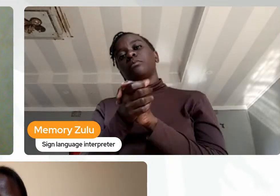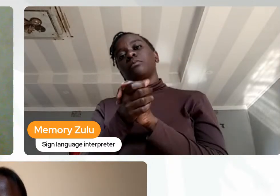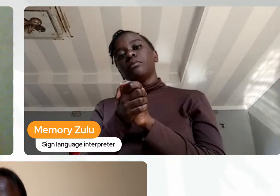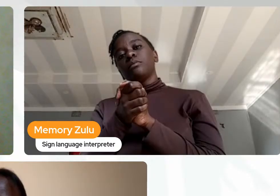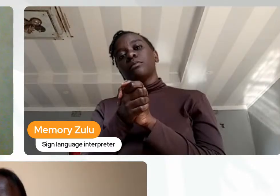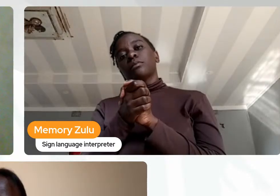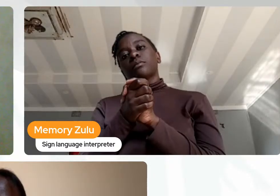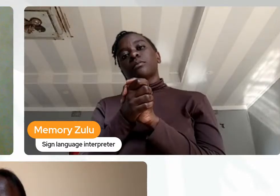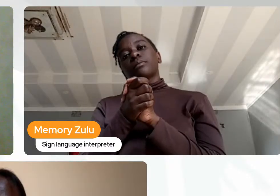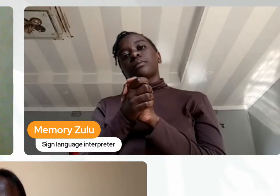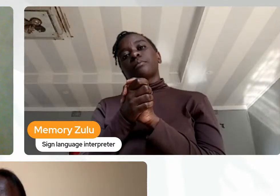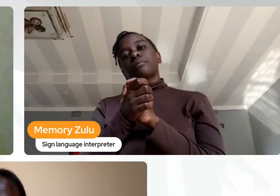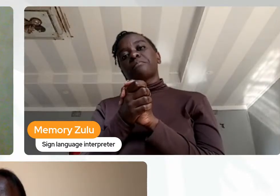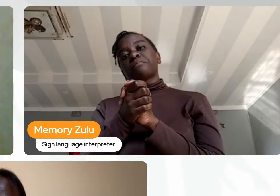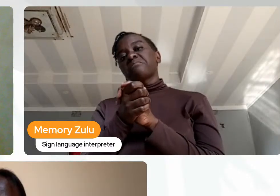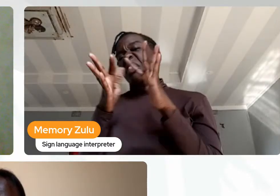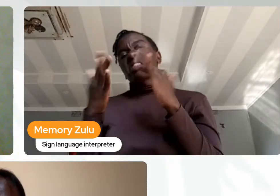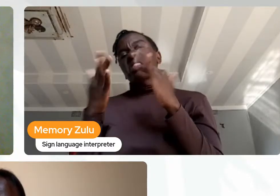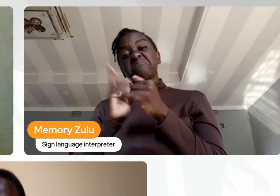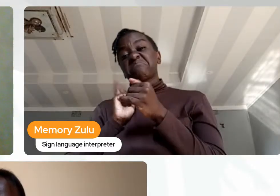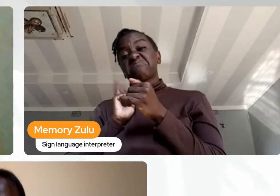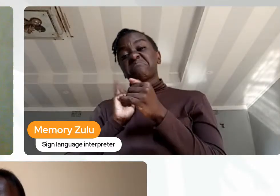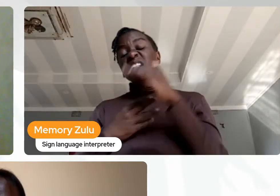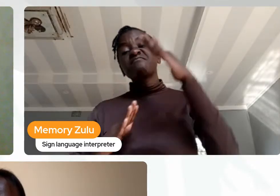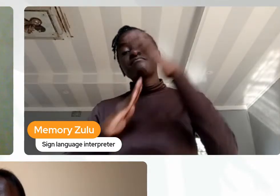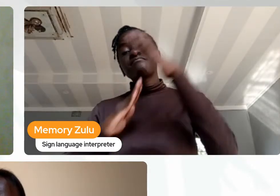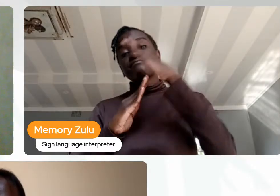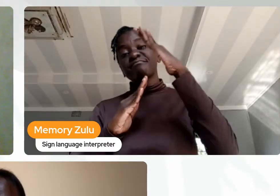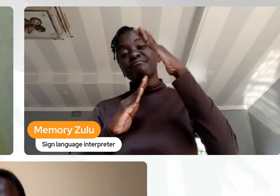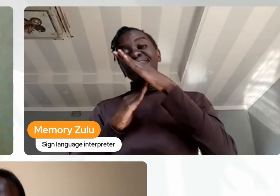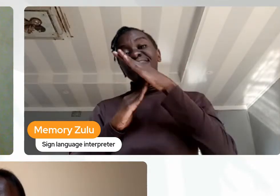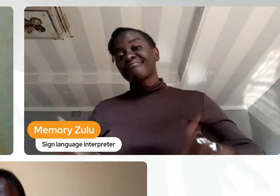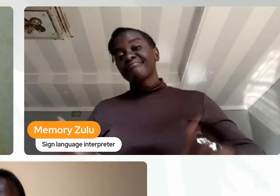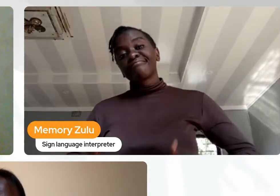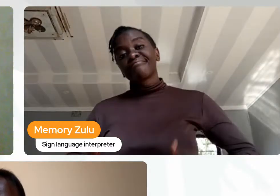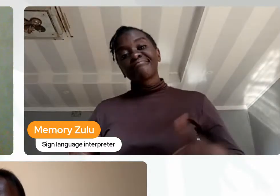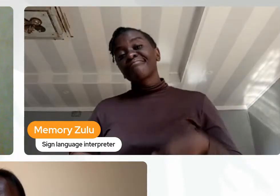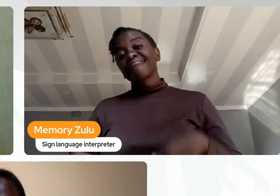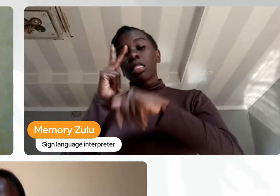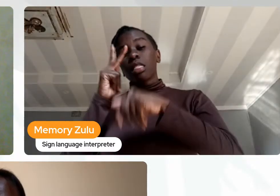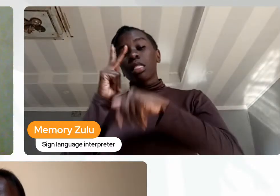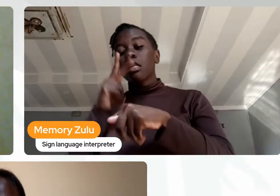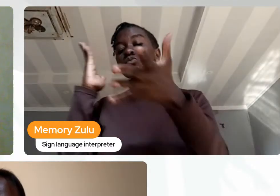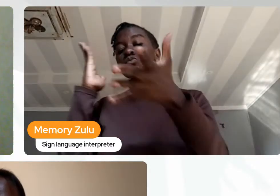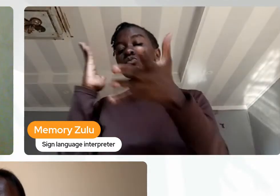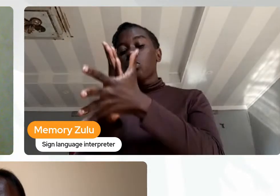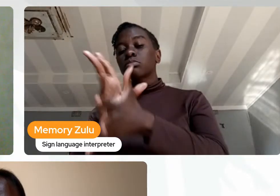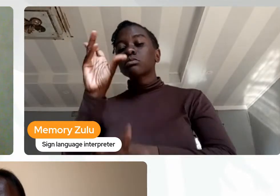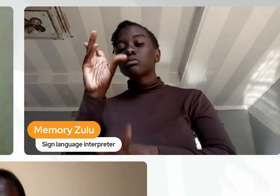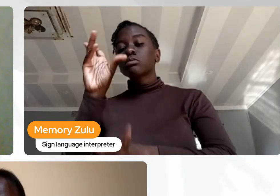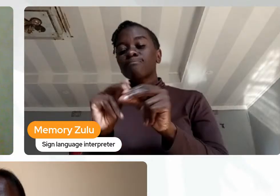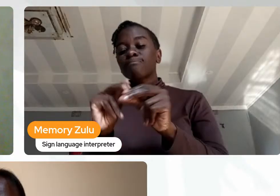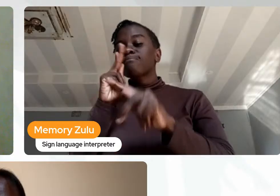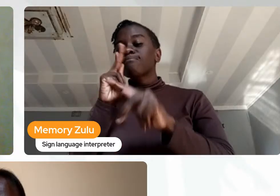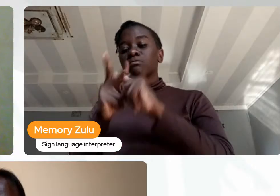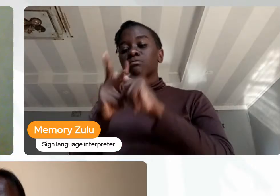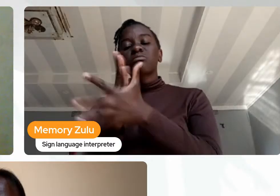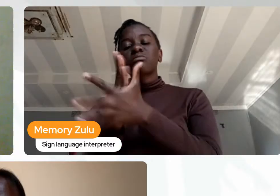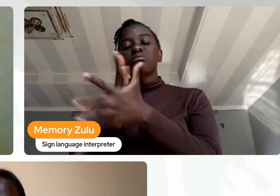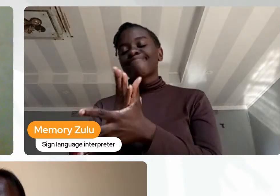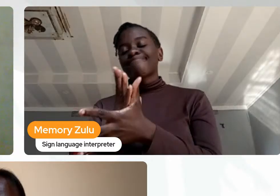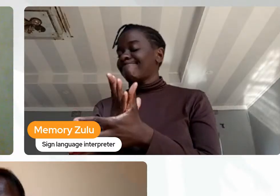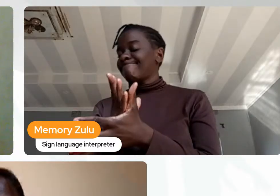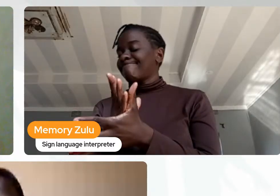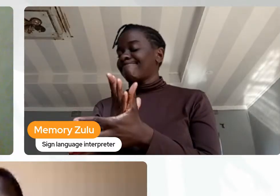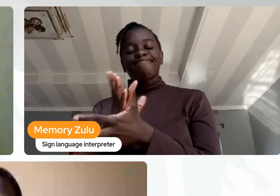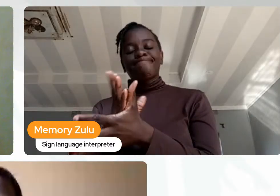access to the condoms like they do in the hospitals. Like when you go, you find to say most of the corners do provide